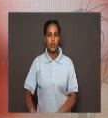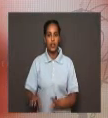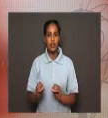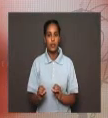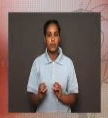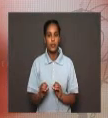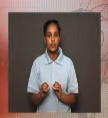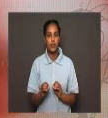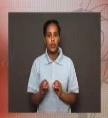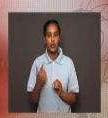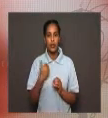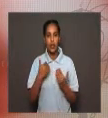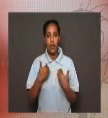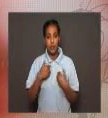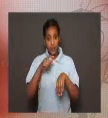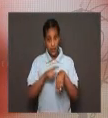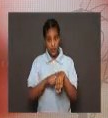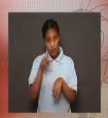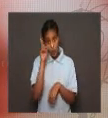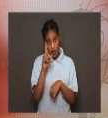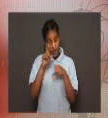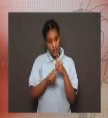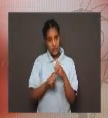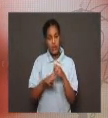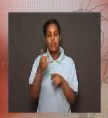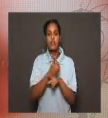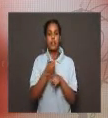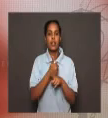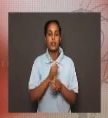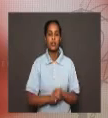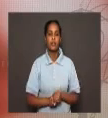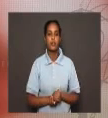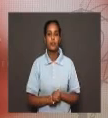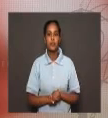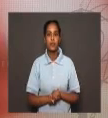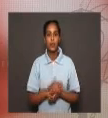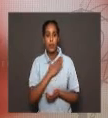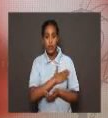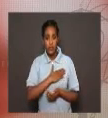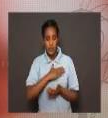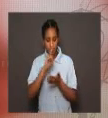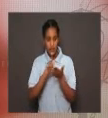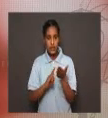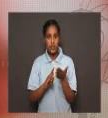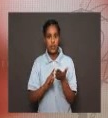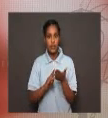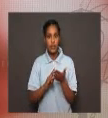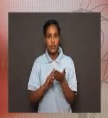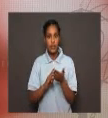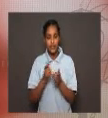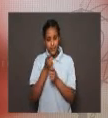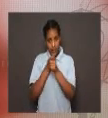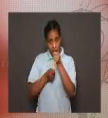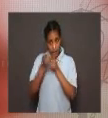Students, we have time for one last activity. Please list the